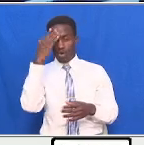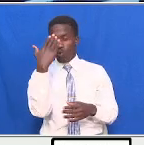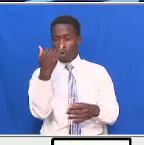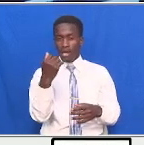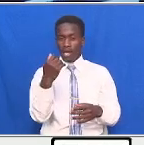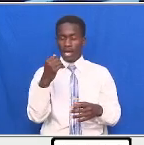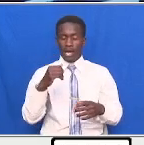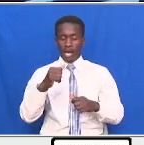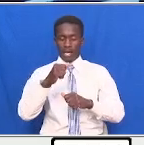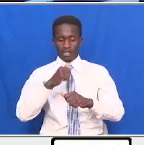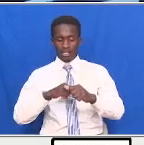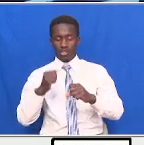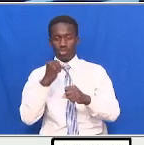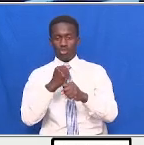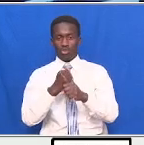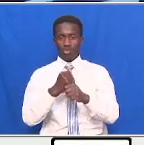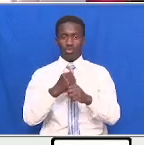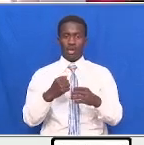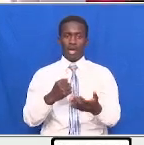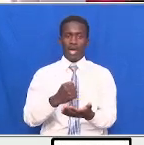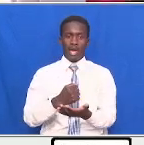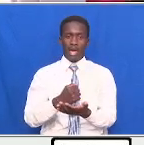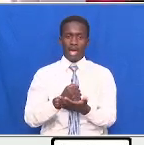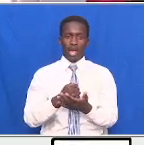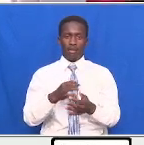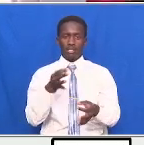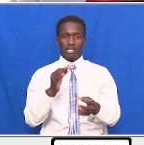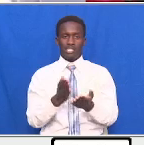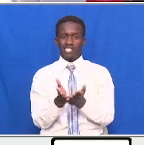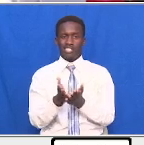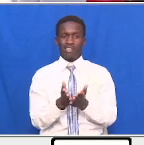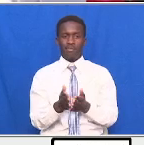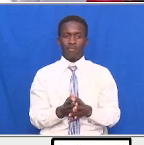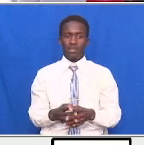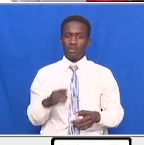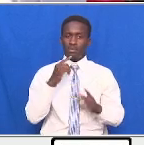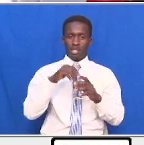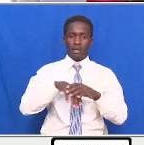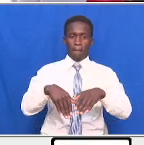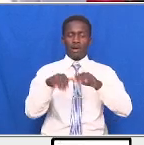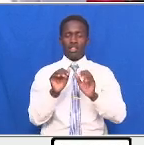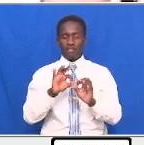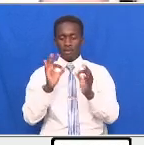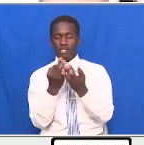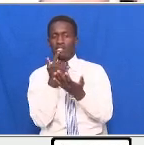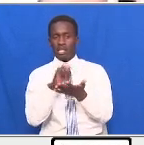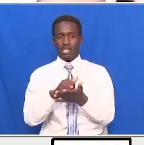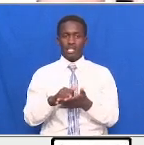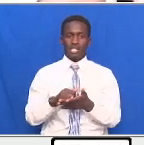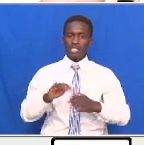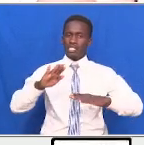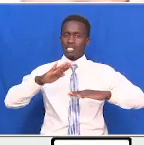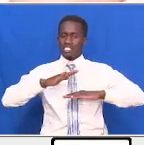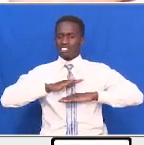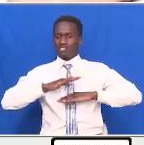killers. Speaking during a memorial service held last night, his brother Agri Onyango stated that they are satisfied with